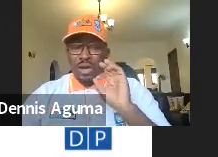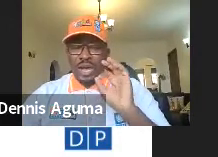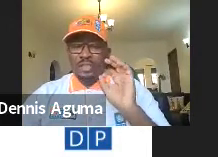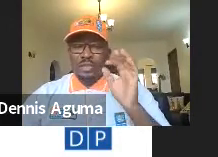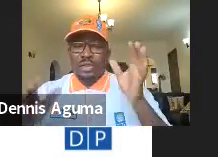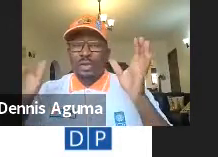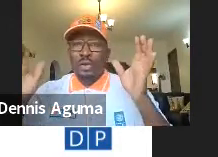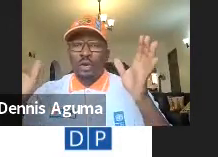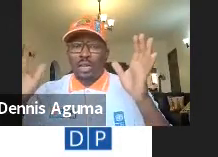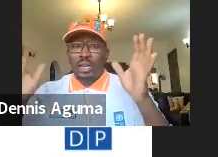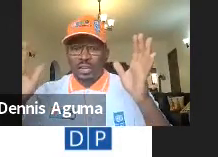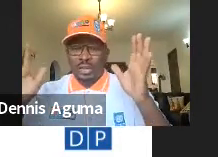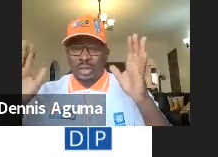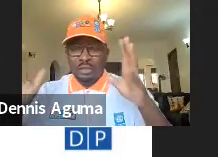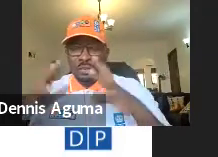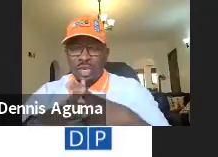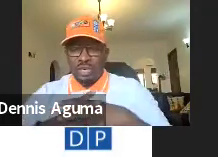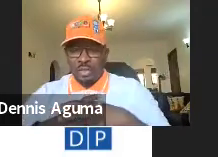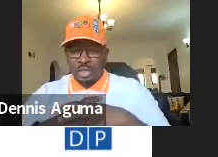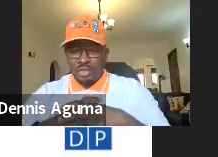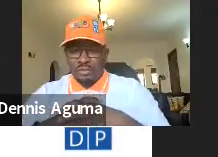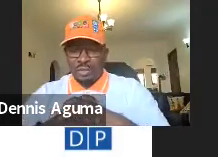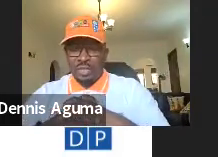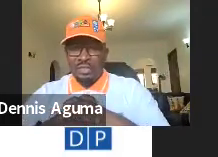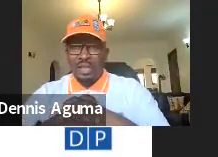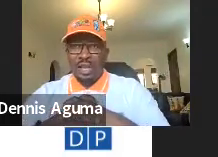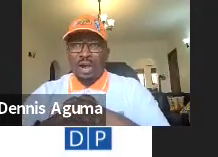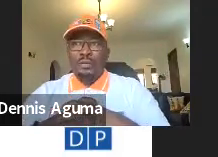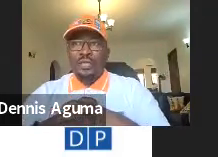practical, hands-on, co-curricular entrepreneurship